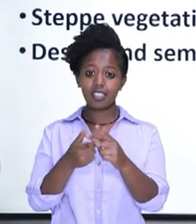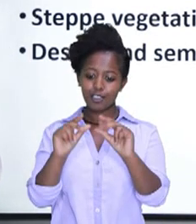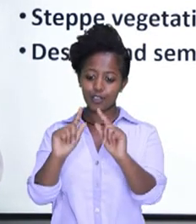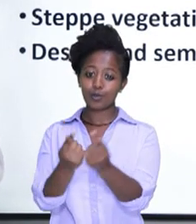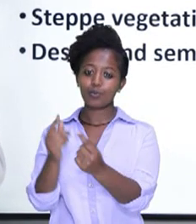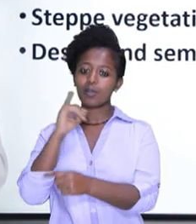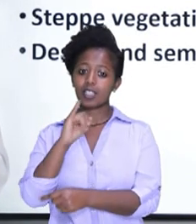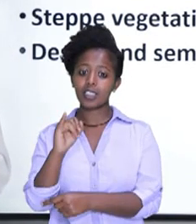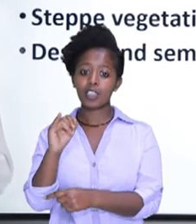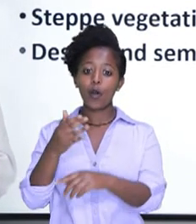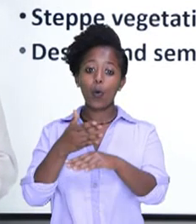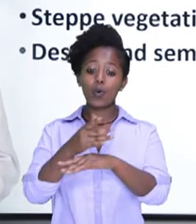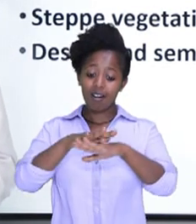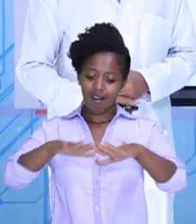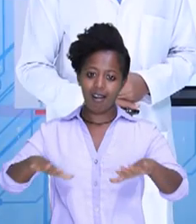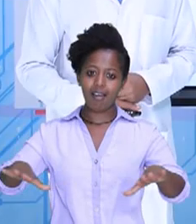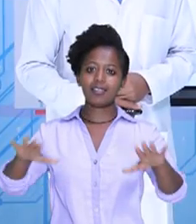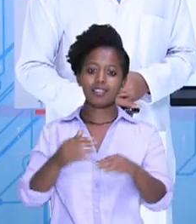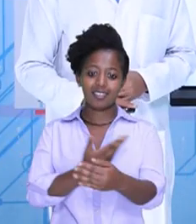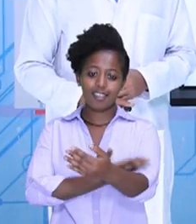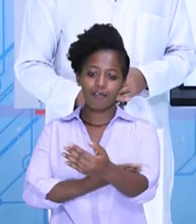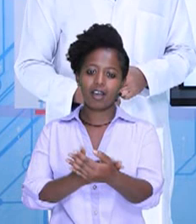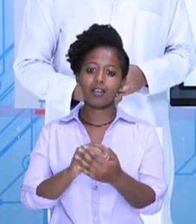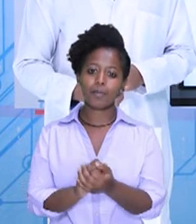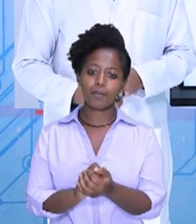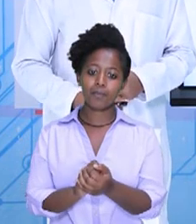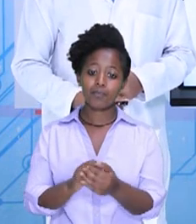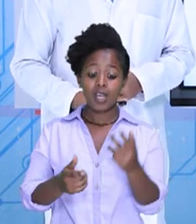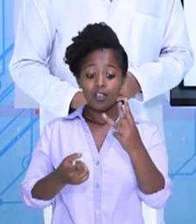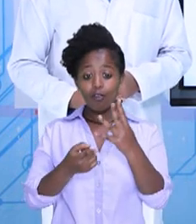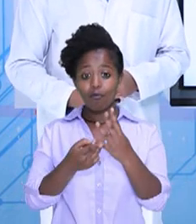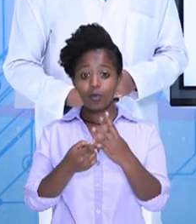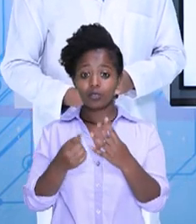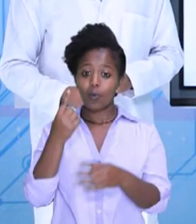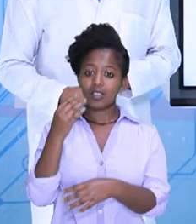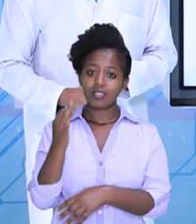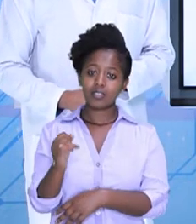is woodland savanna. The fourth one is